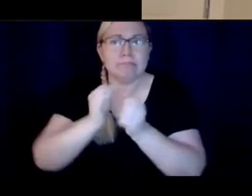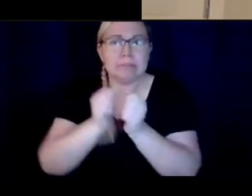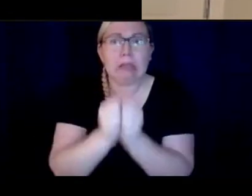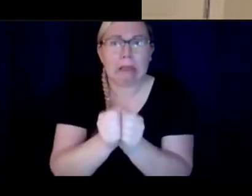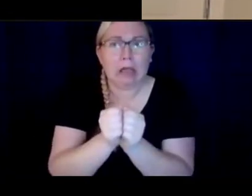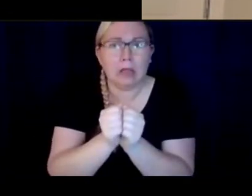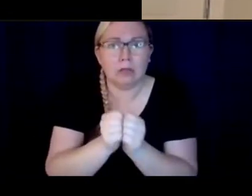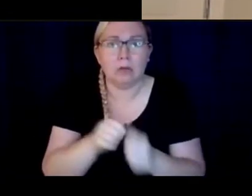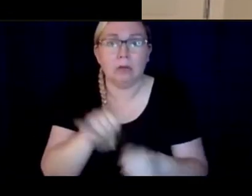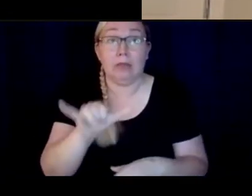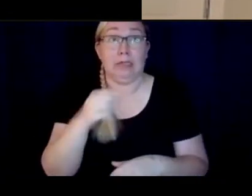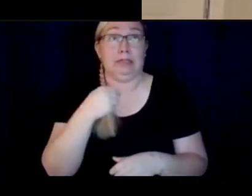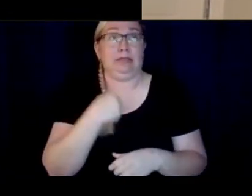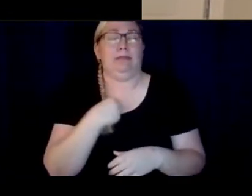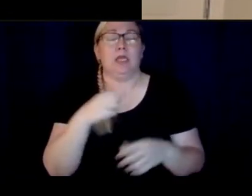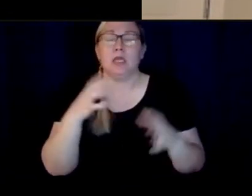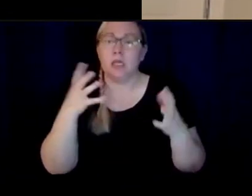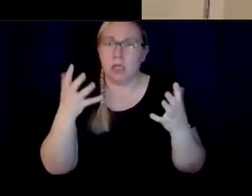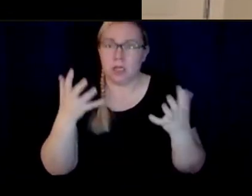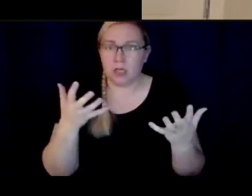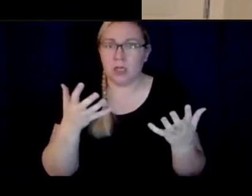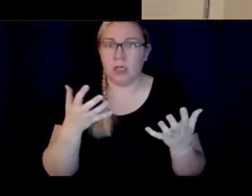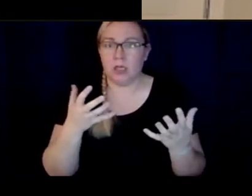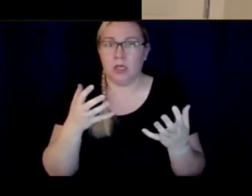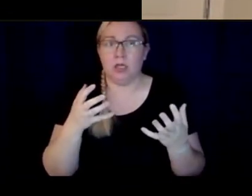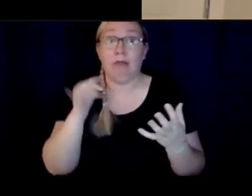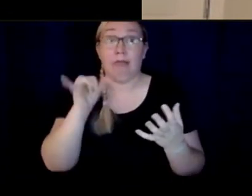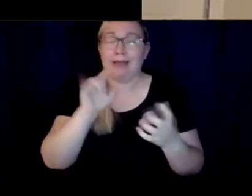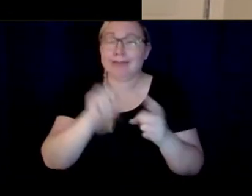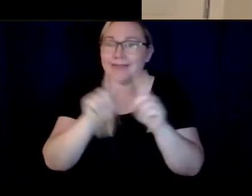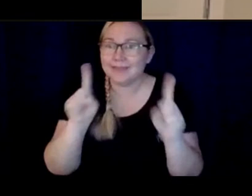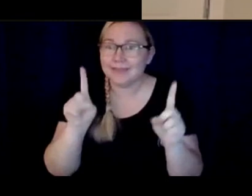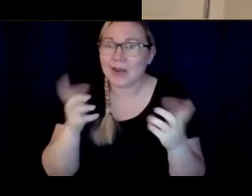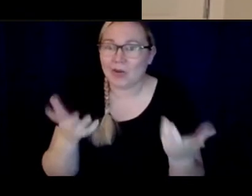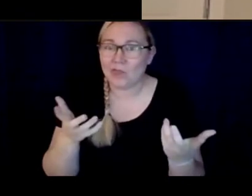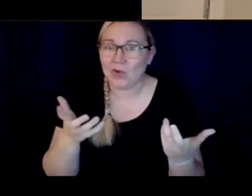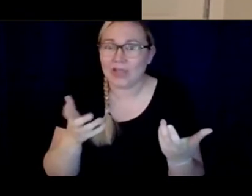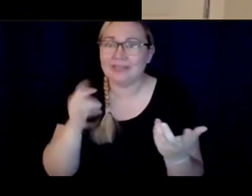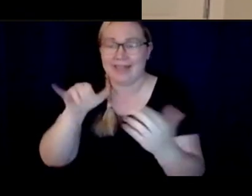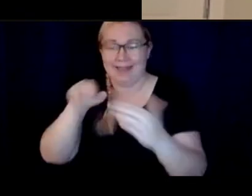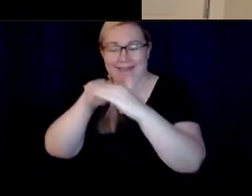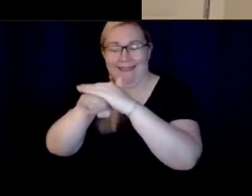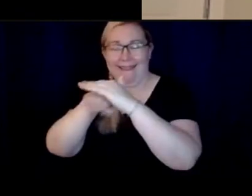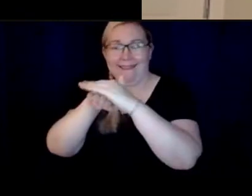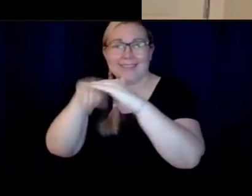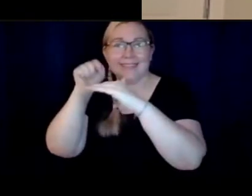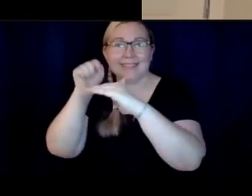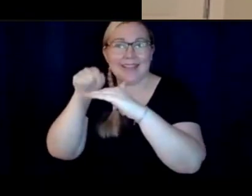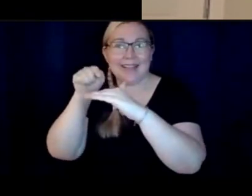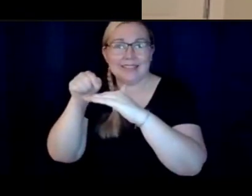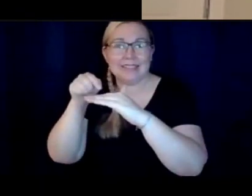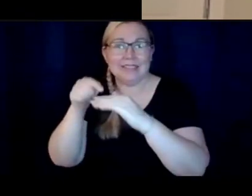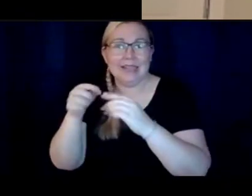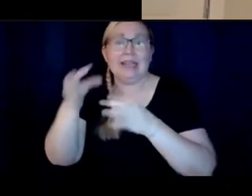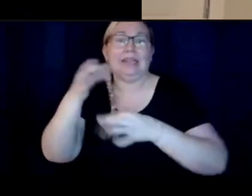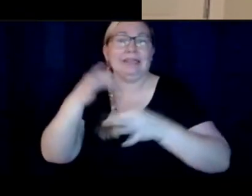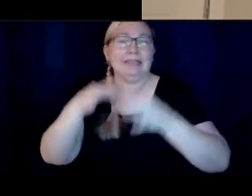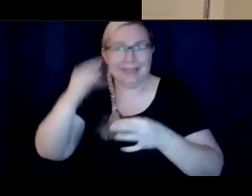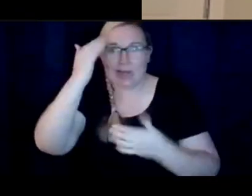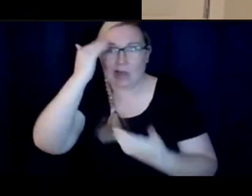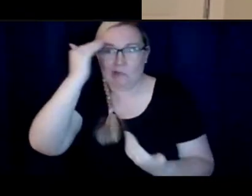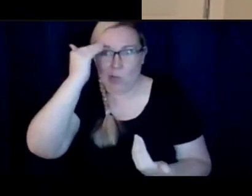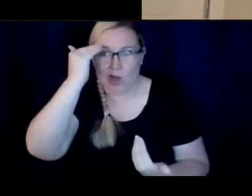to me is kind of what's is the difference, right? It's about access. It's not about awareness,